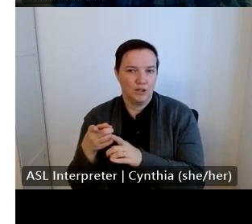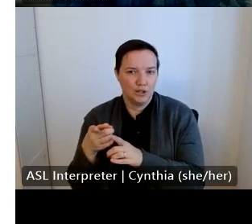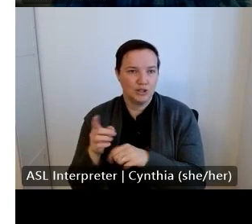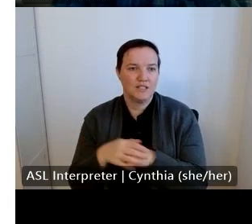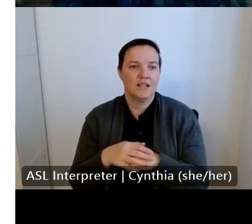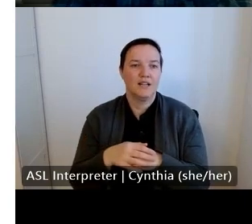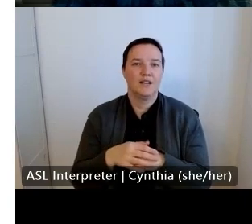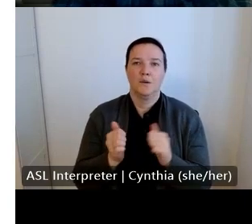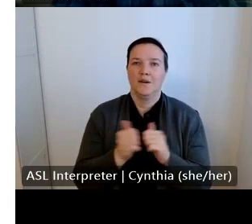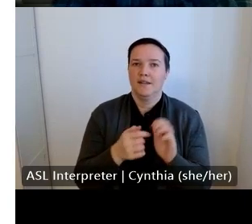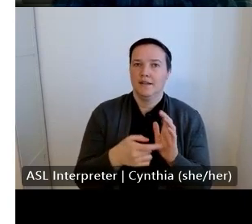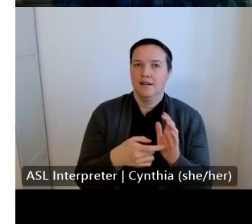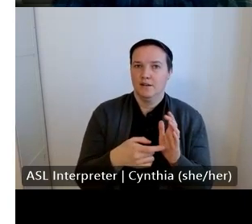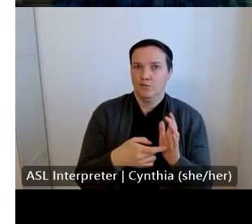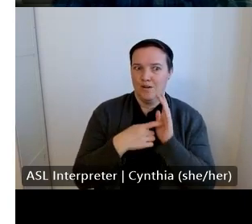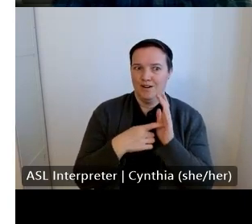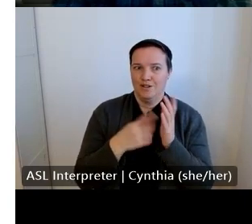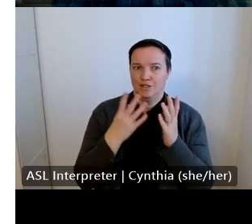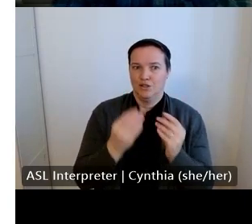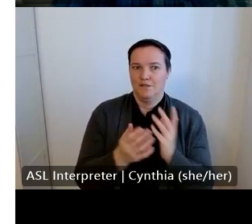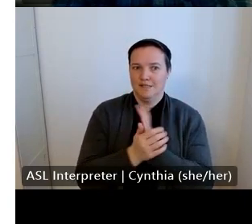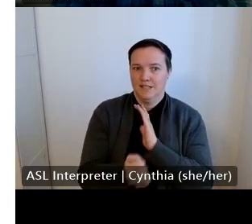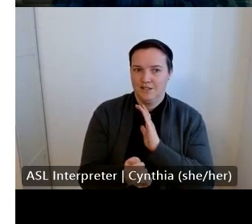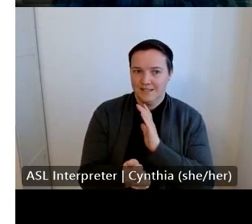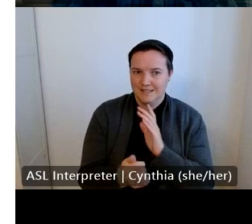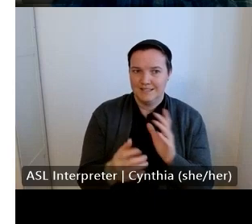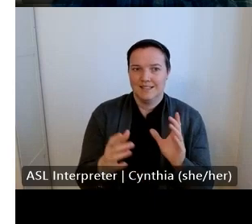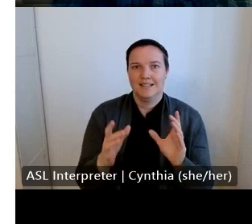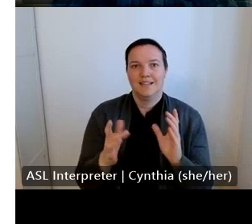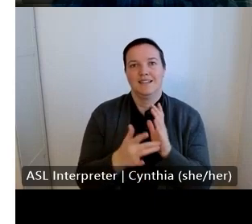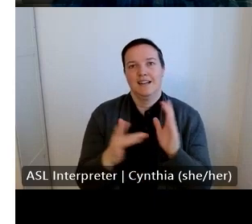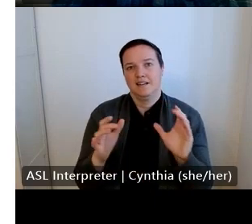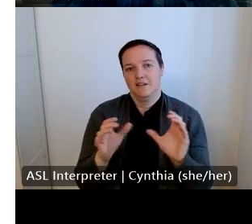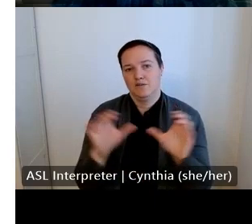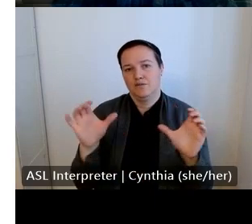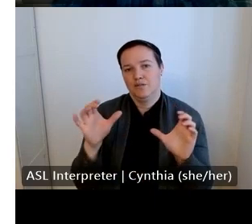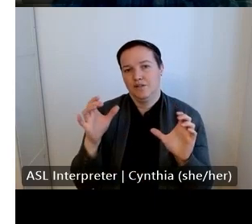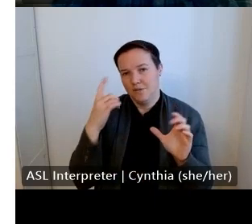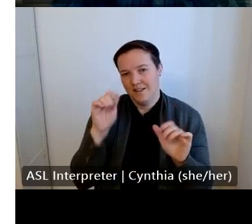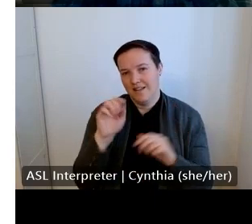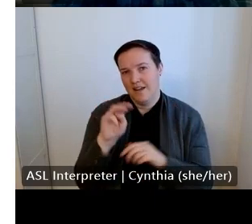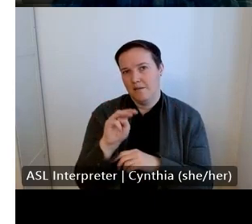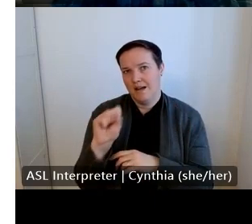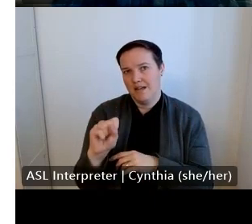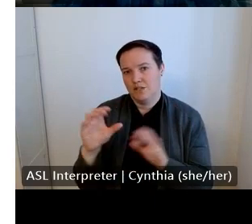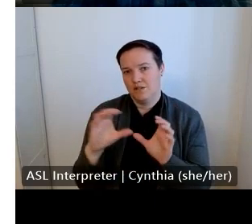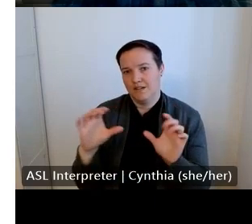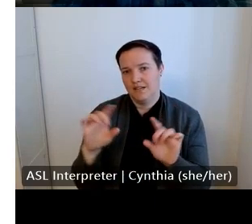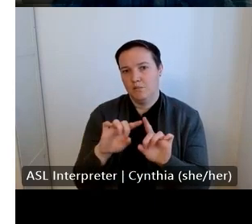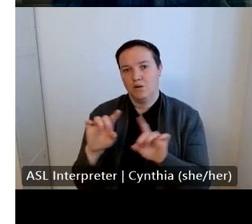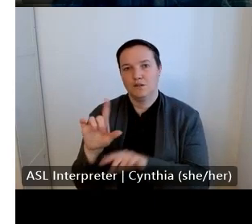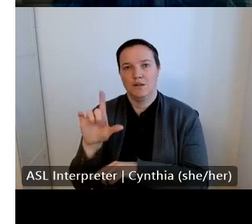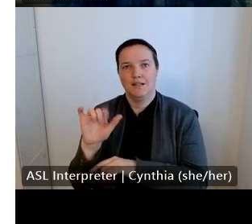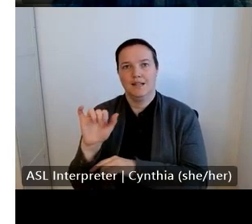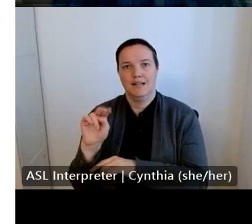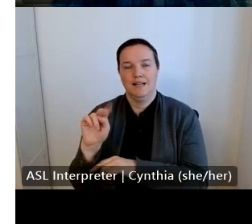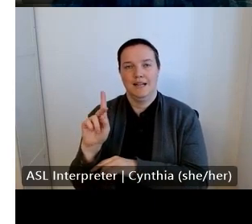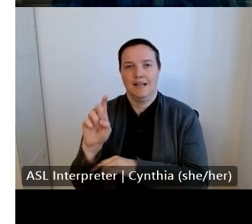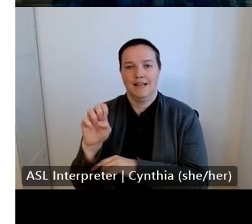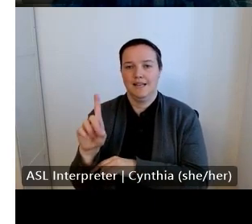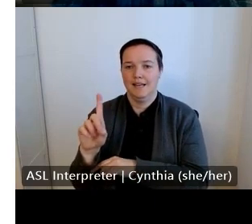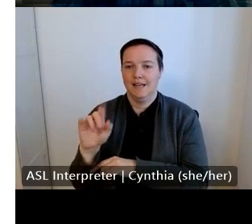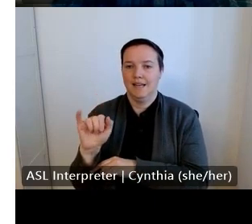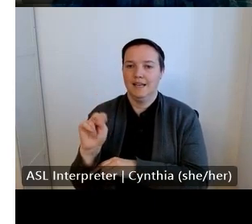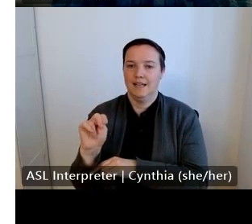Microsoft certificates and LinkedIn learning certifications. So upon completion of one of the Skilling Up